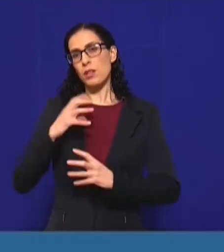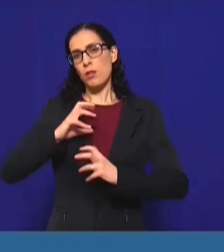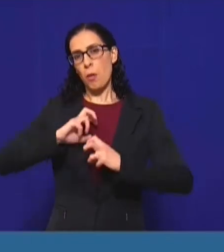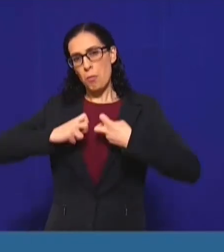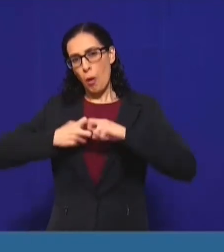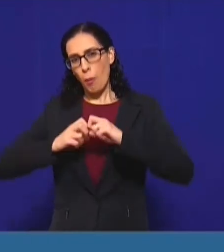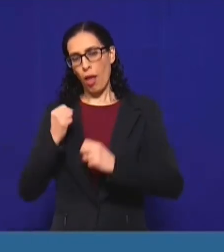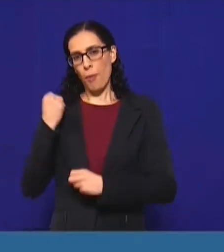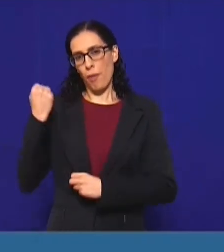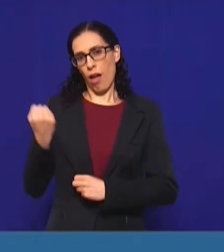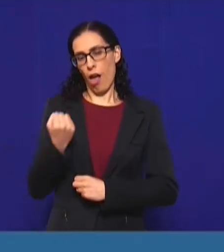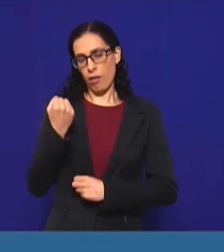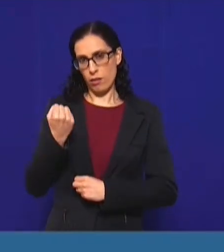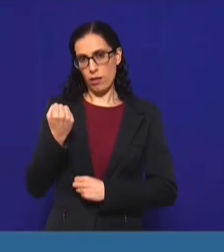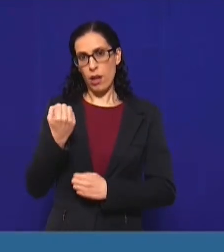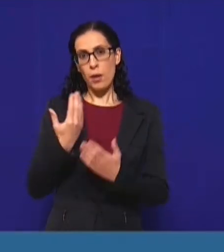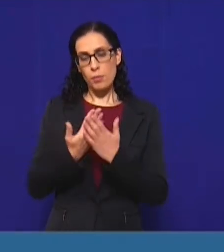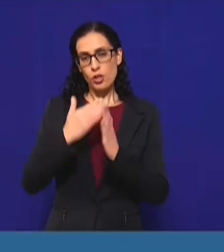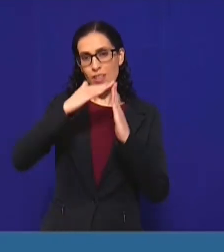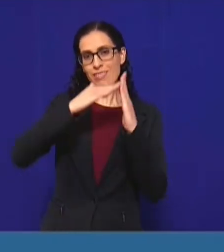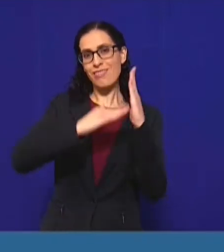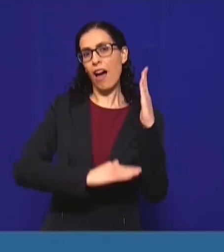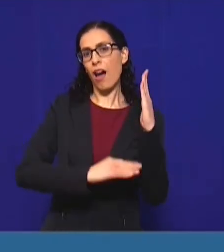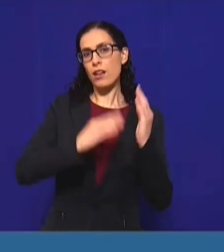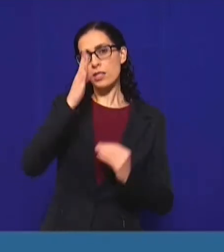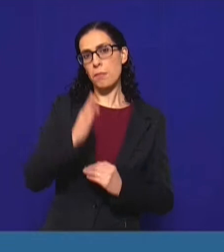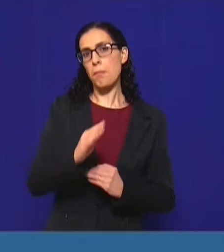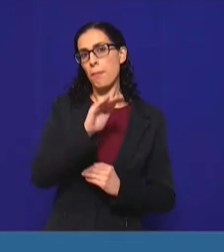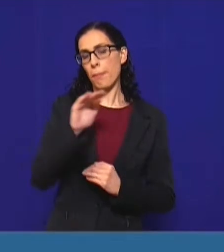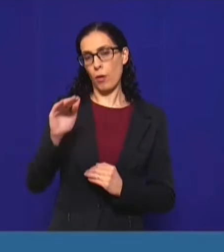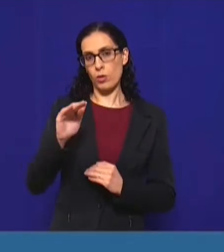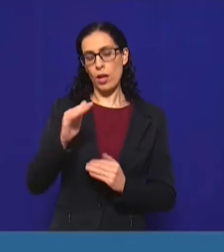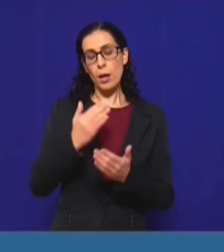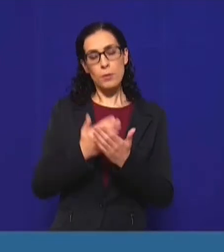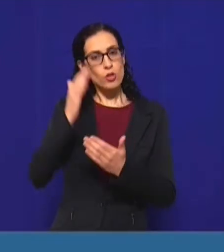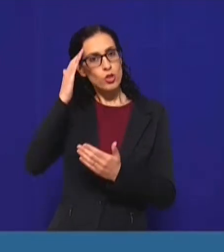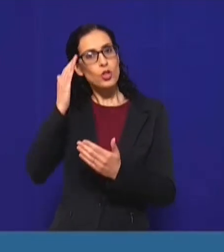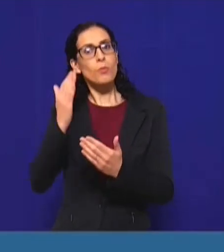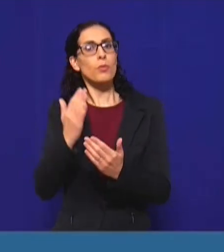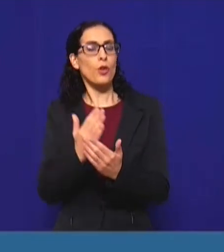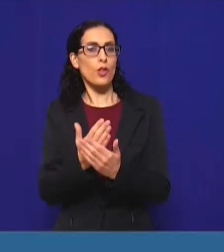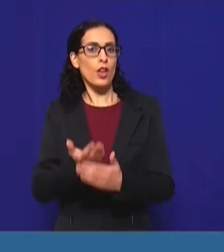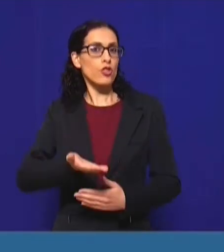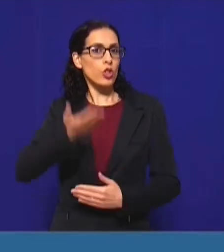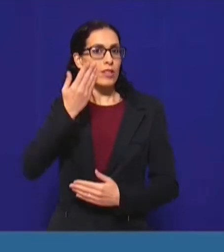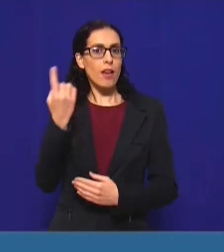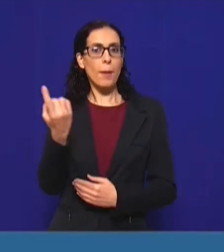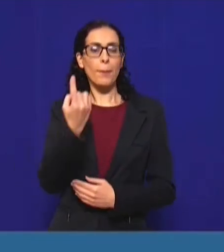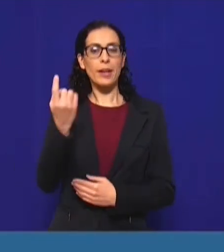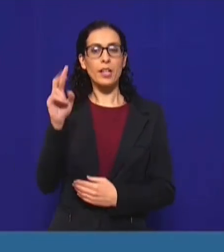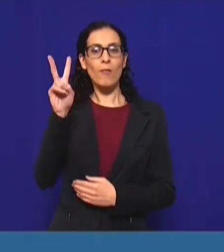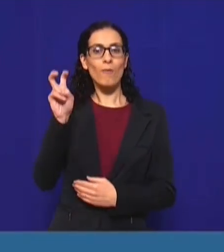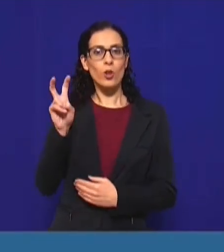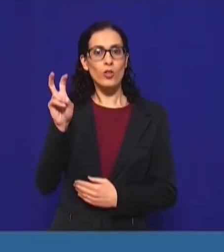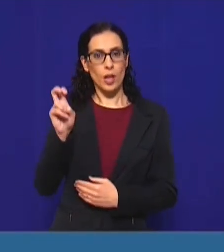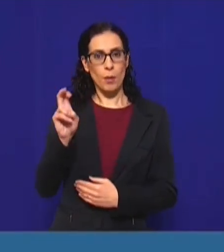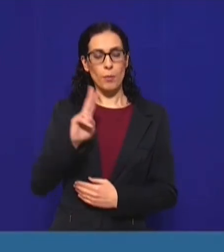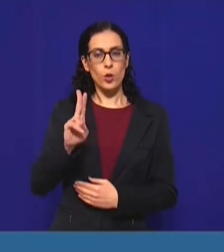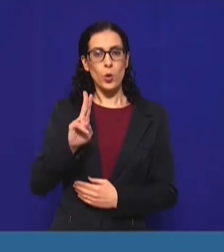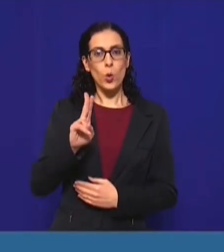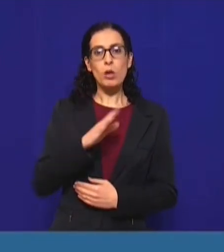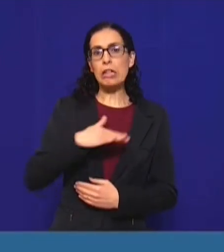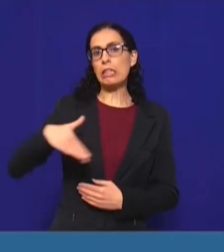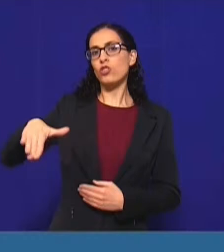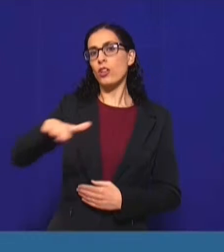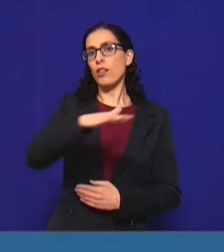l-imwiet. Ħalli bekk aħna dejjem nkunu qegħdin nipproteġu speċjalment in-nies l-iktar li huma vulnerabbli u anke l-komplament tal-popolazzjoni